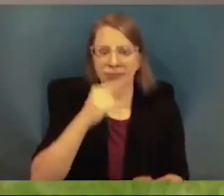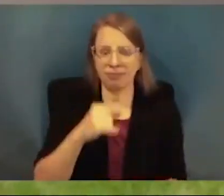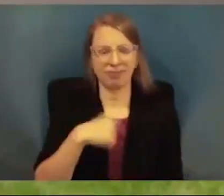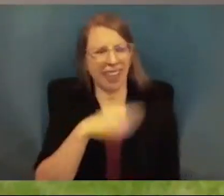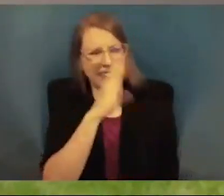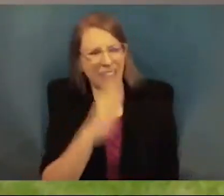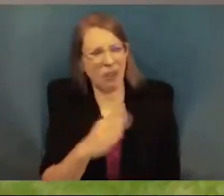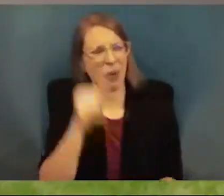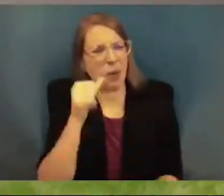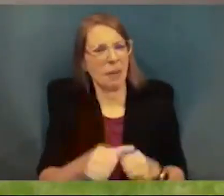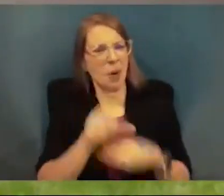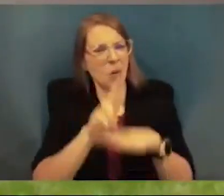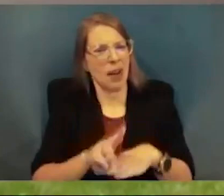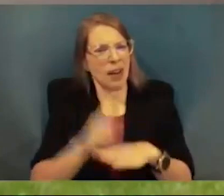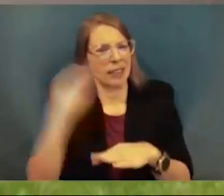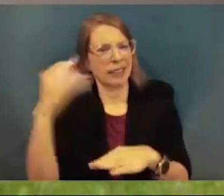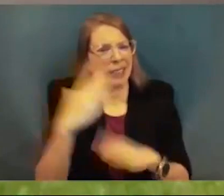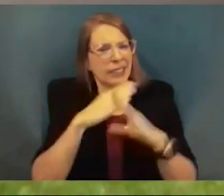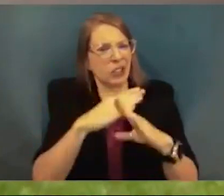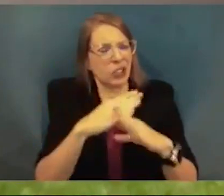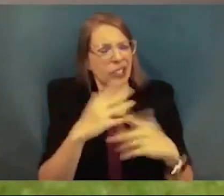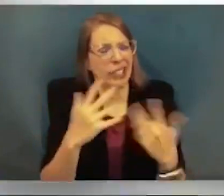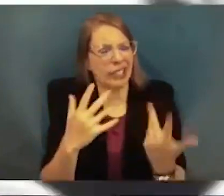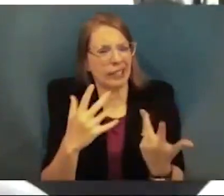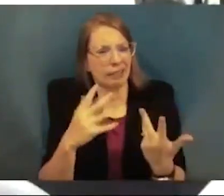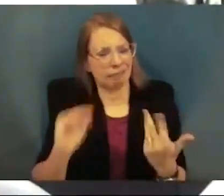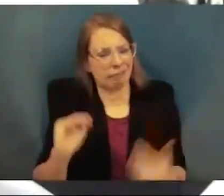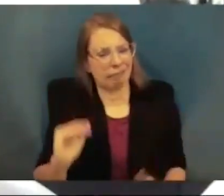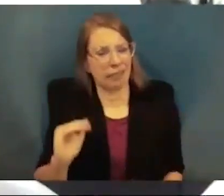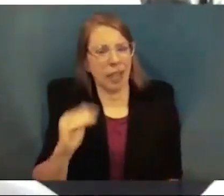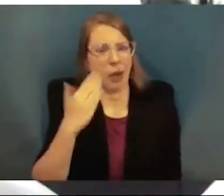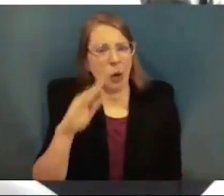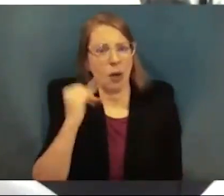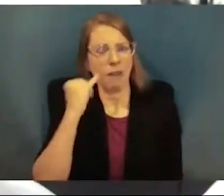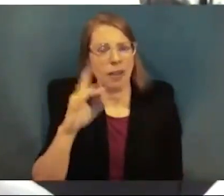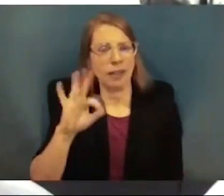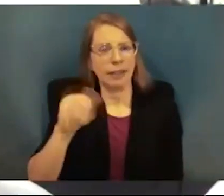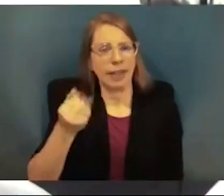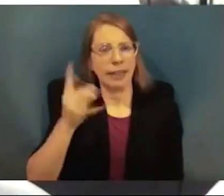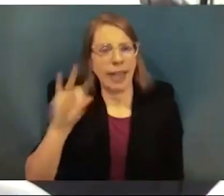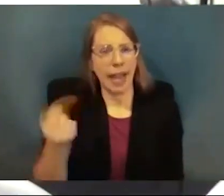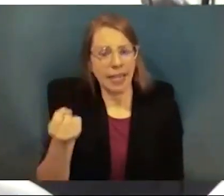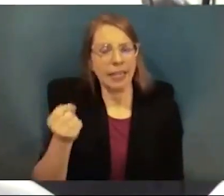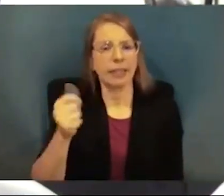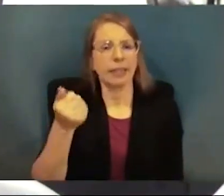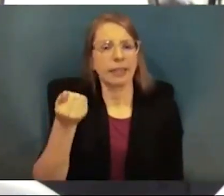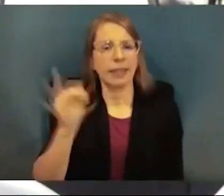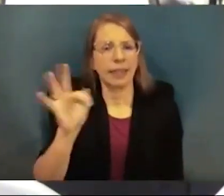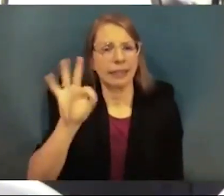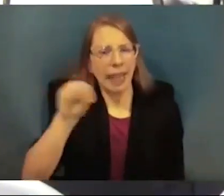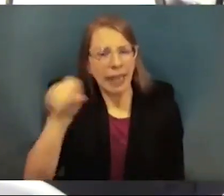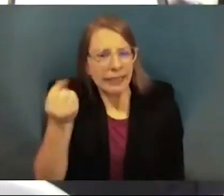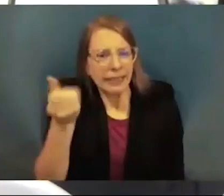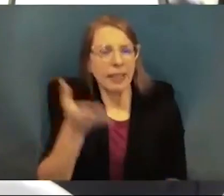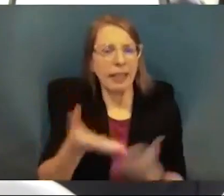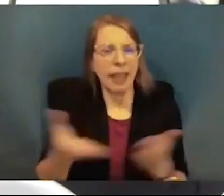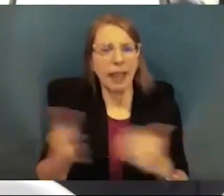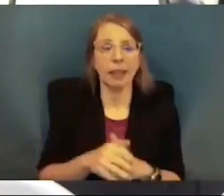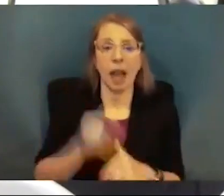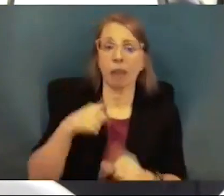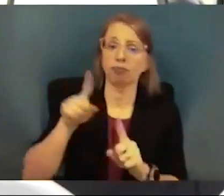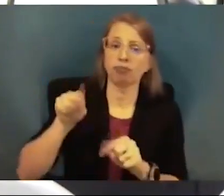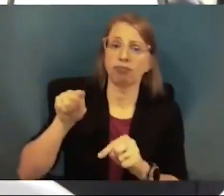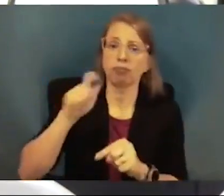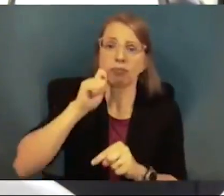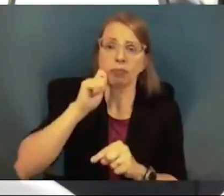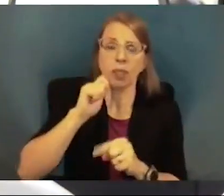a kid. I don't know if it's an 80s, 90s thing. We go to the dermatologist quite often and don't want to find spots, and so she